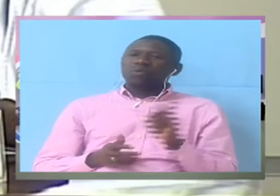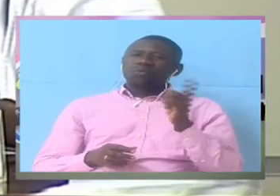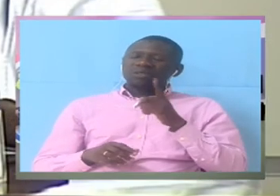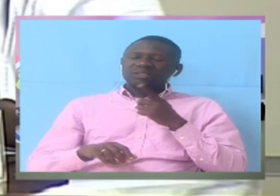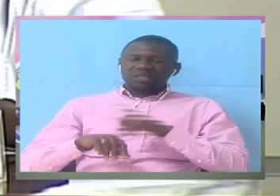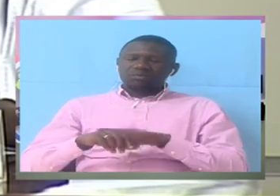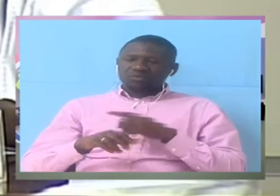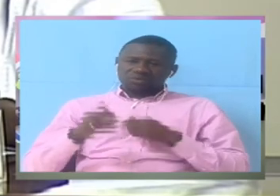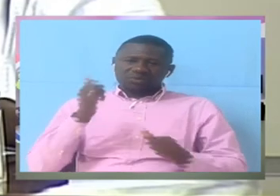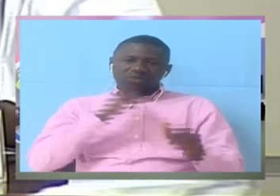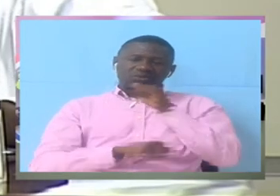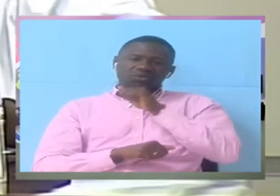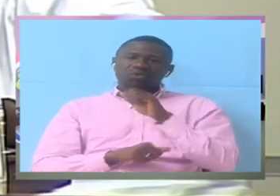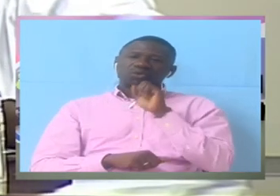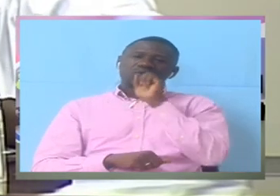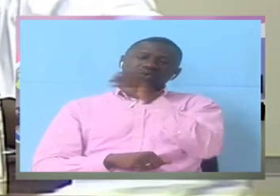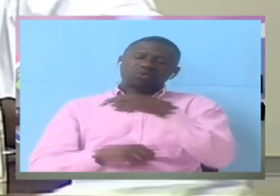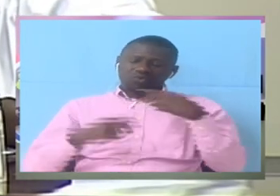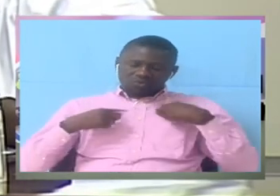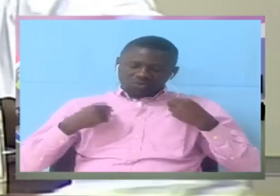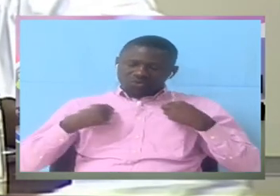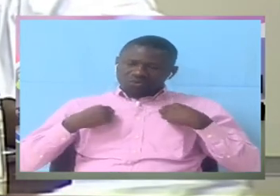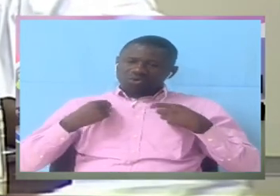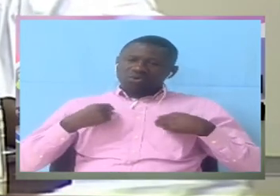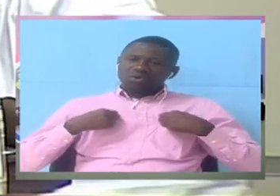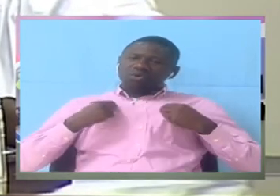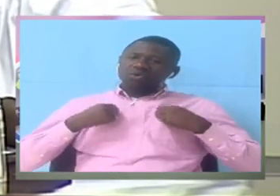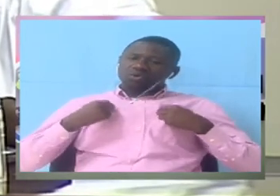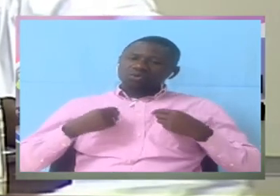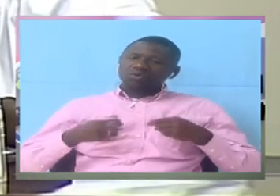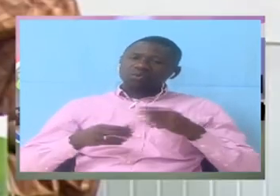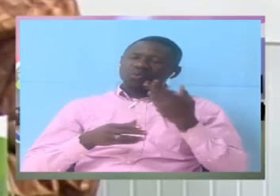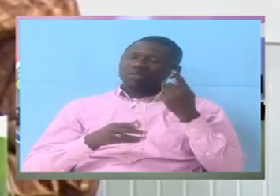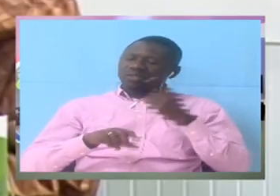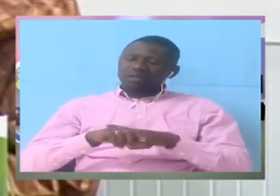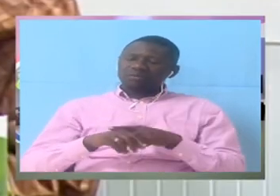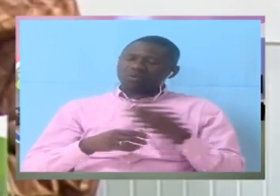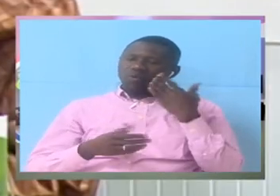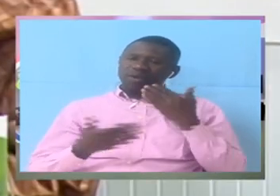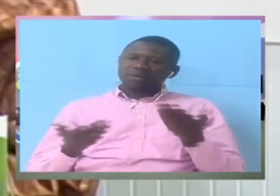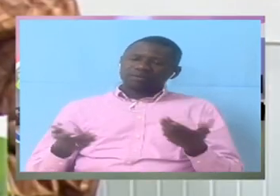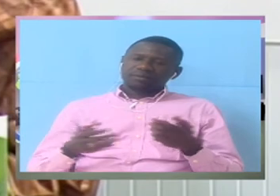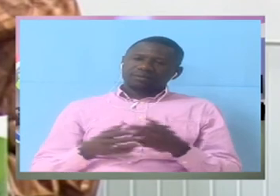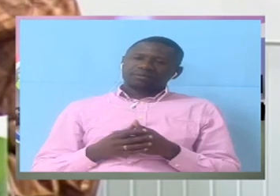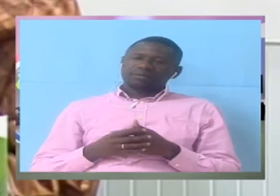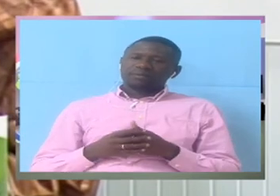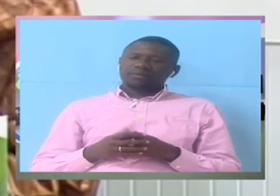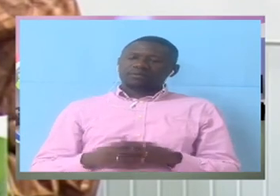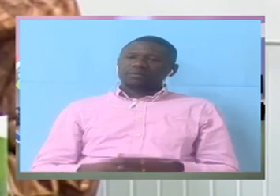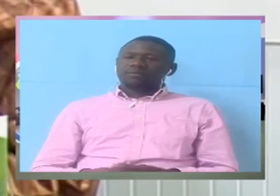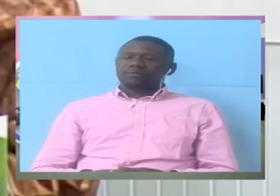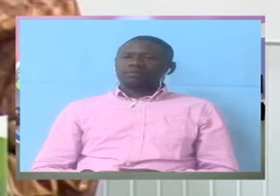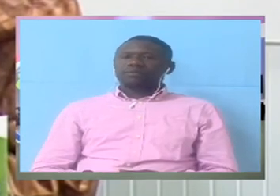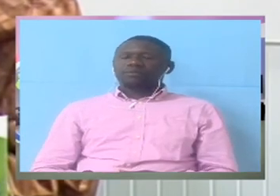you return your clothes? What kind of clothes?